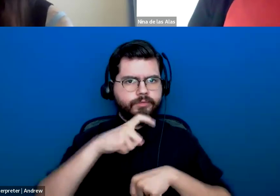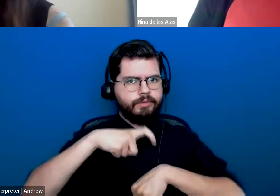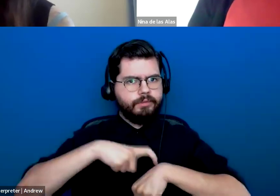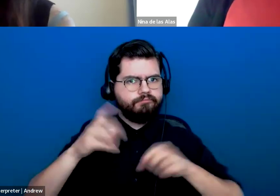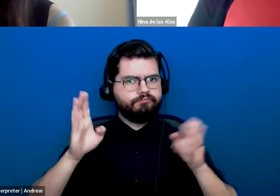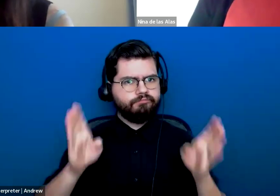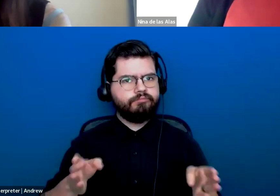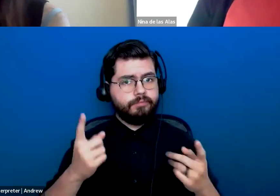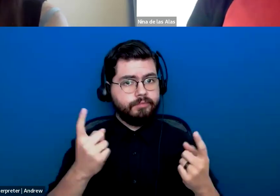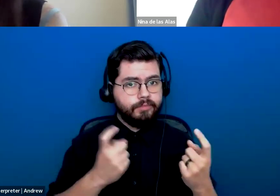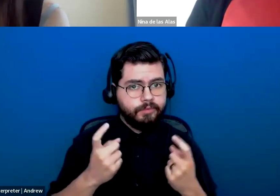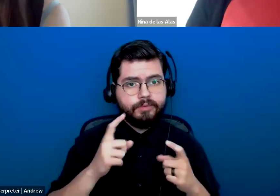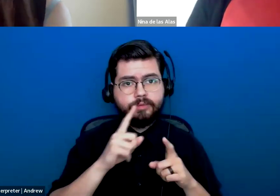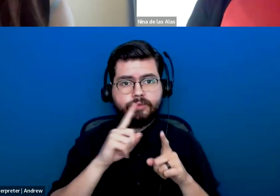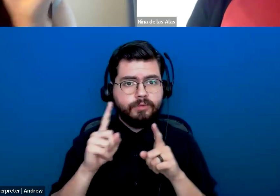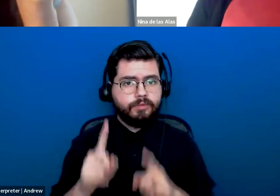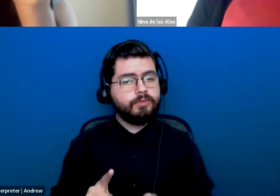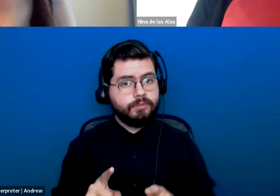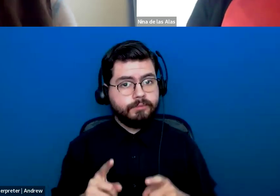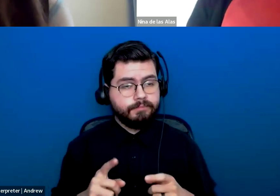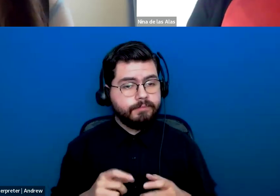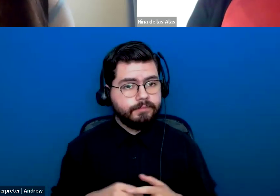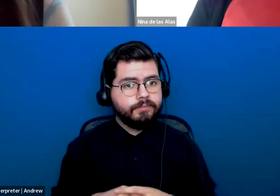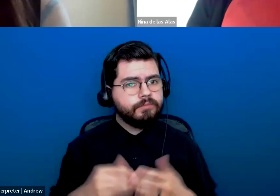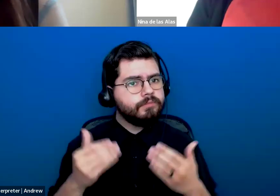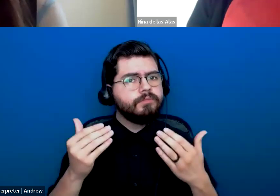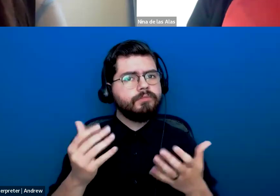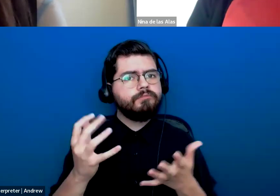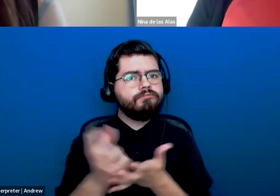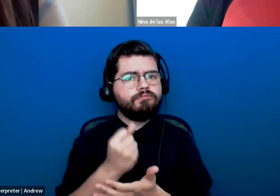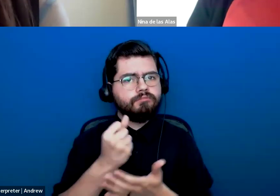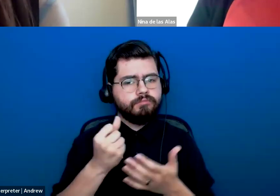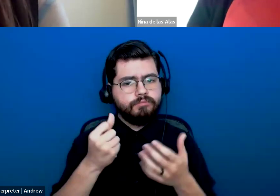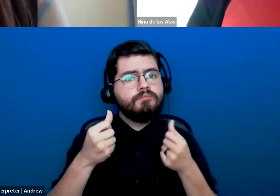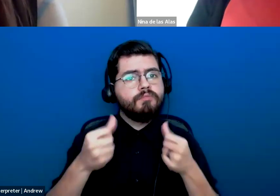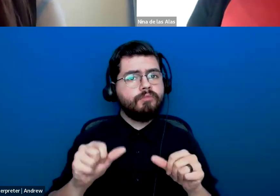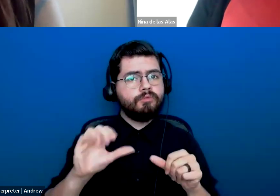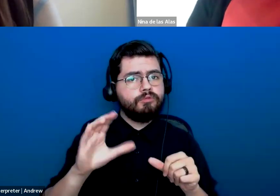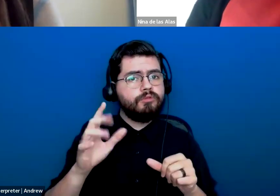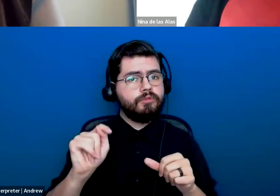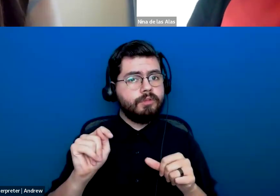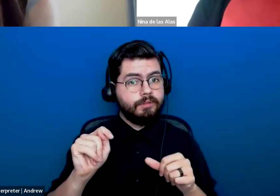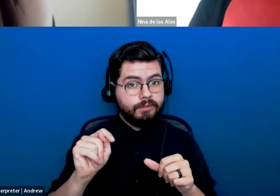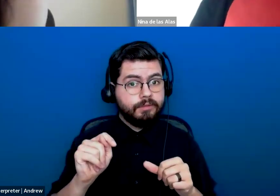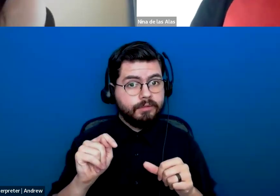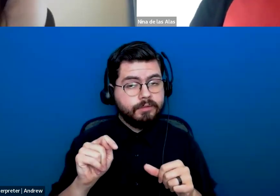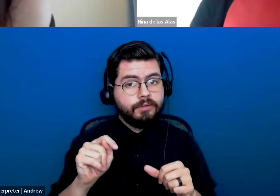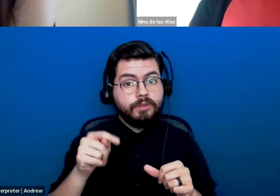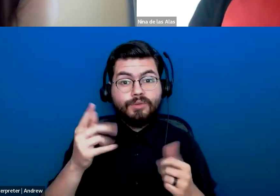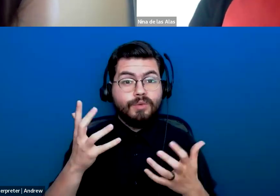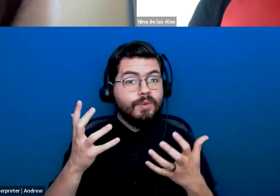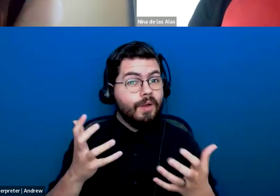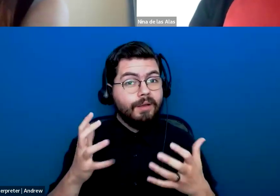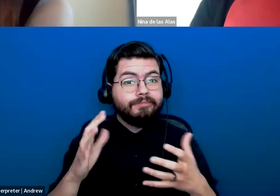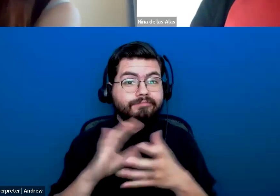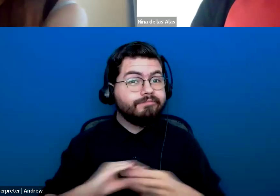feel free to use this time and either post it in chat, or if you really want to